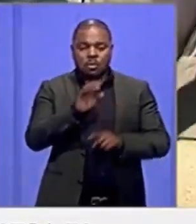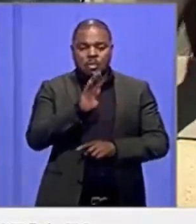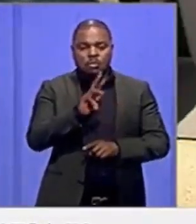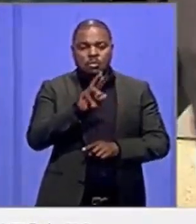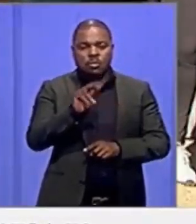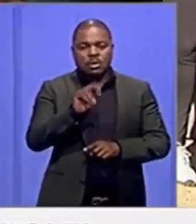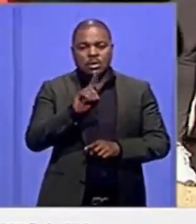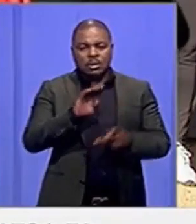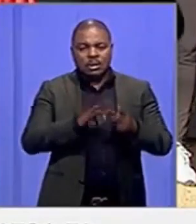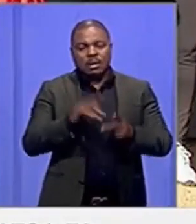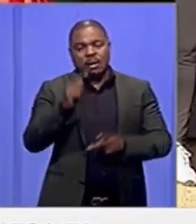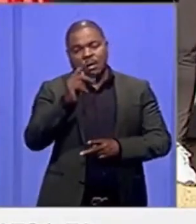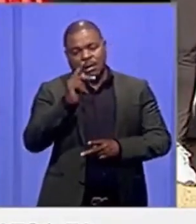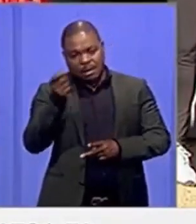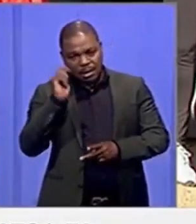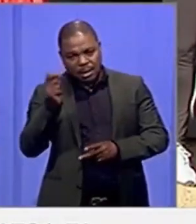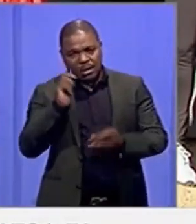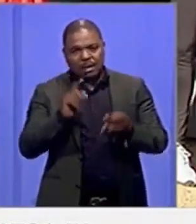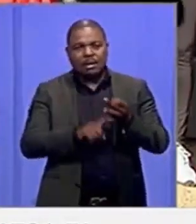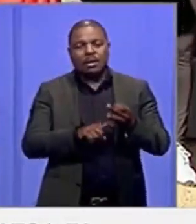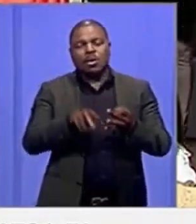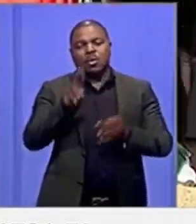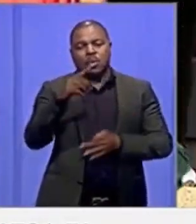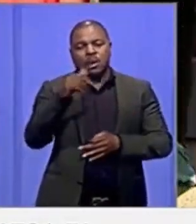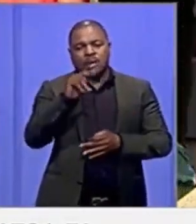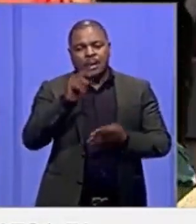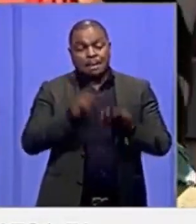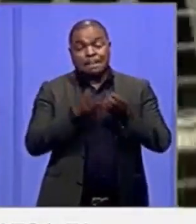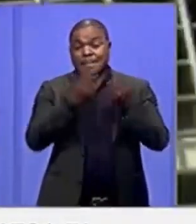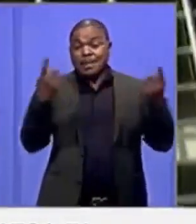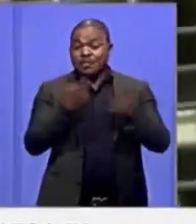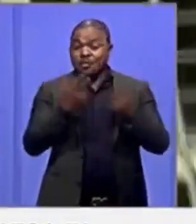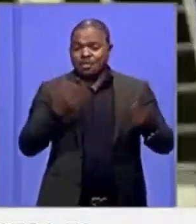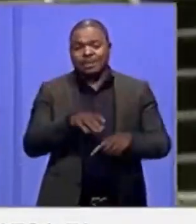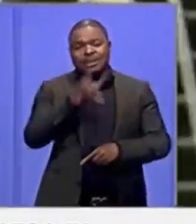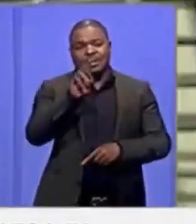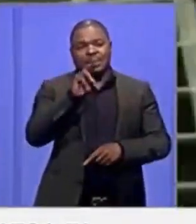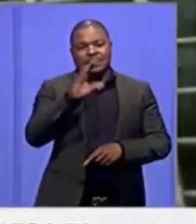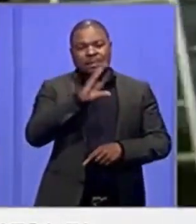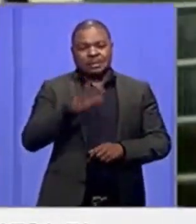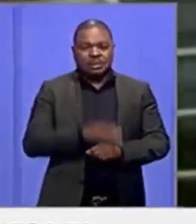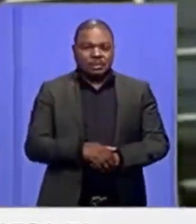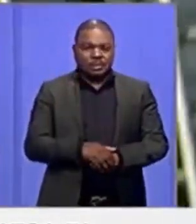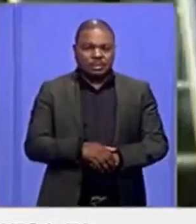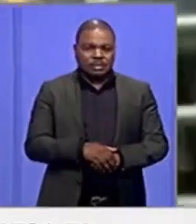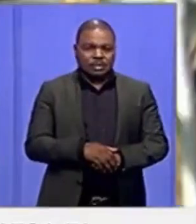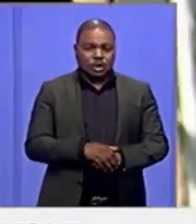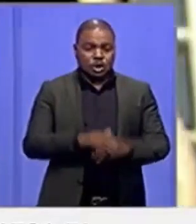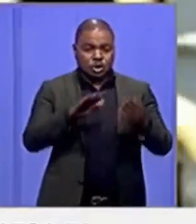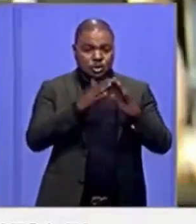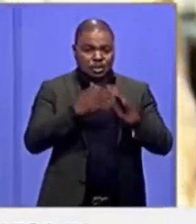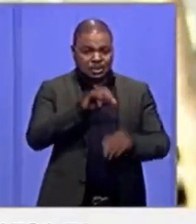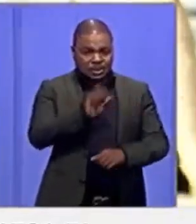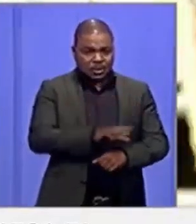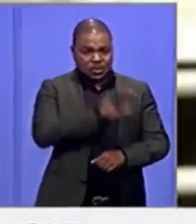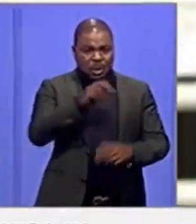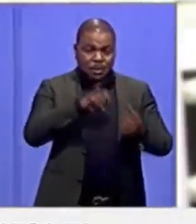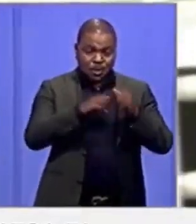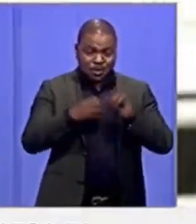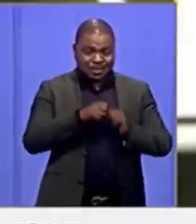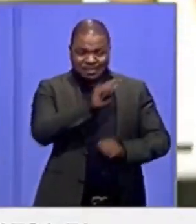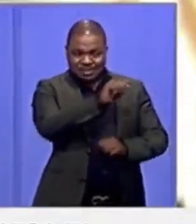Kenya, Uganda fa bontsi bo tswa kwa DRC. Where communities in South Africa na kuna go? Where problem for